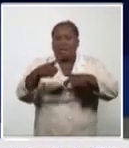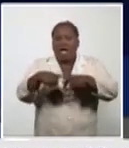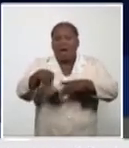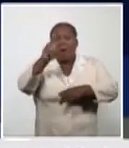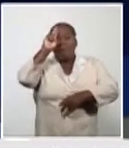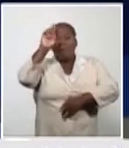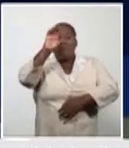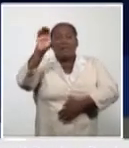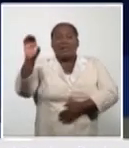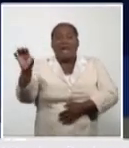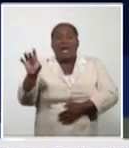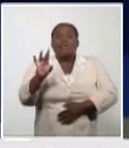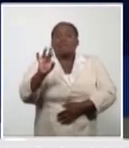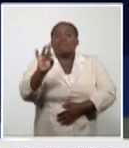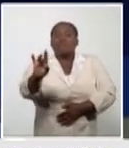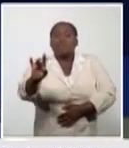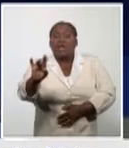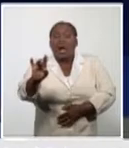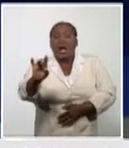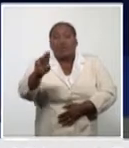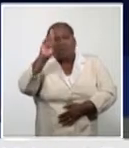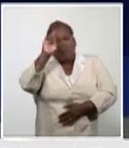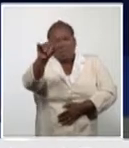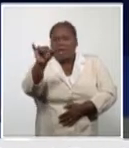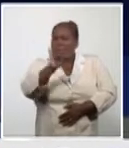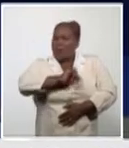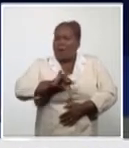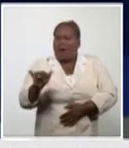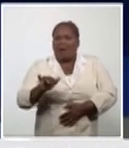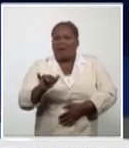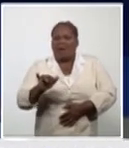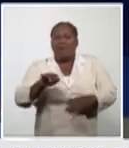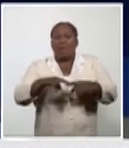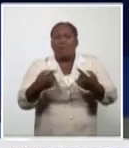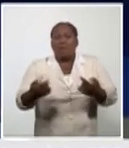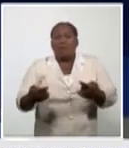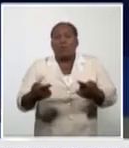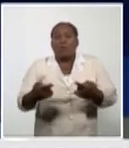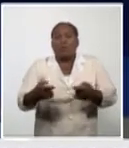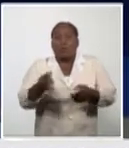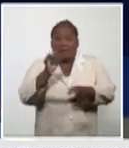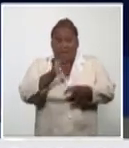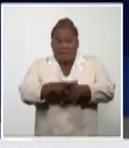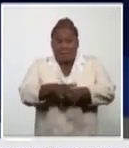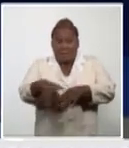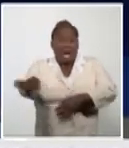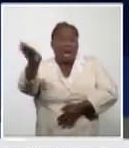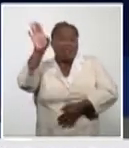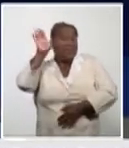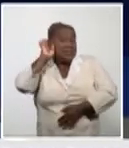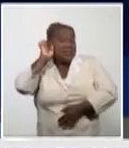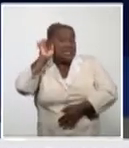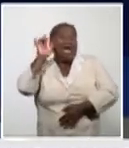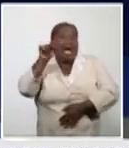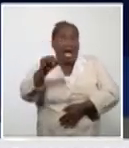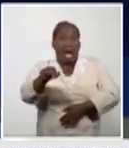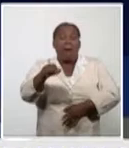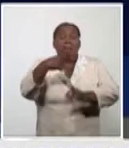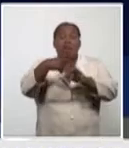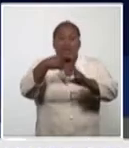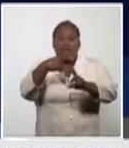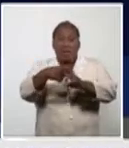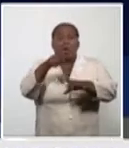the suspected cases also increase, as they are the contacts of those new confirmed cases.